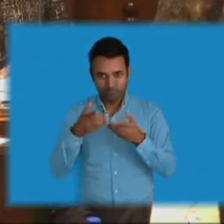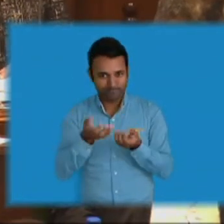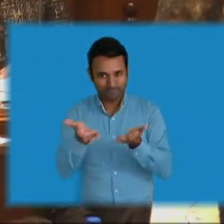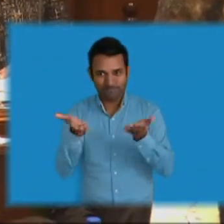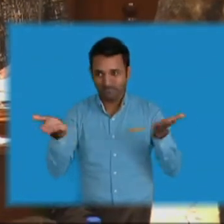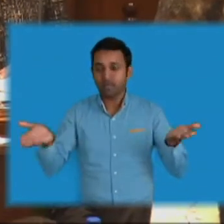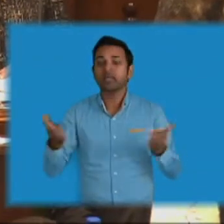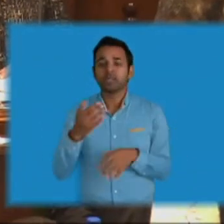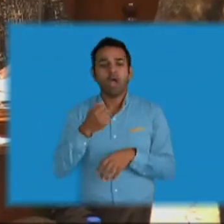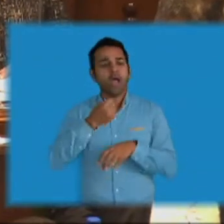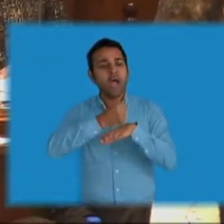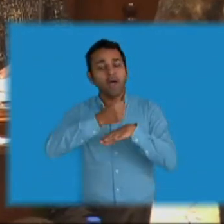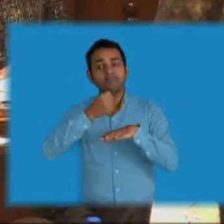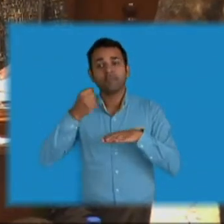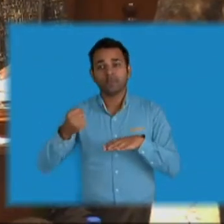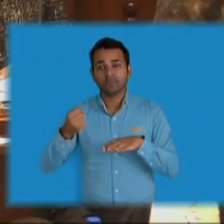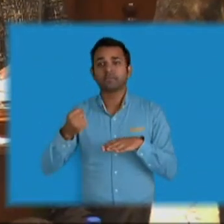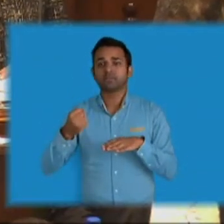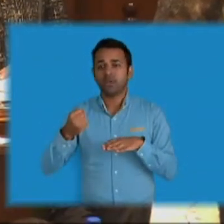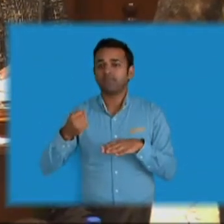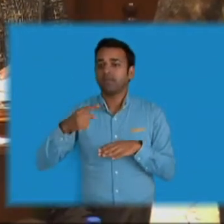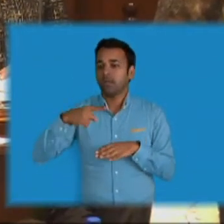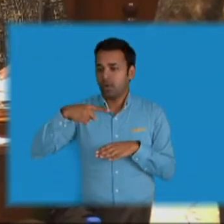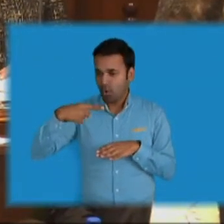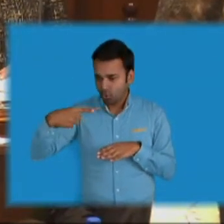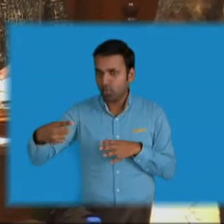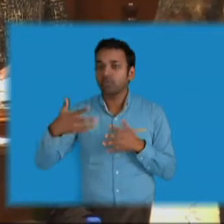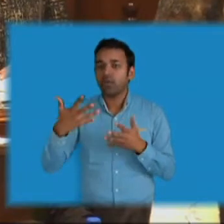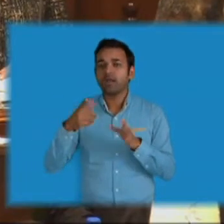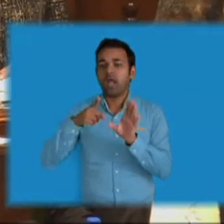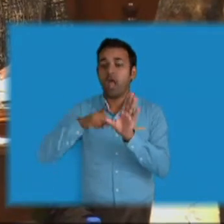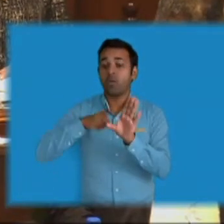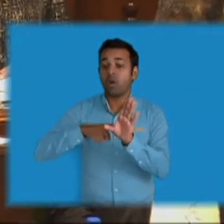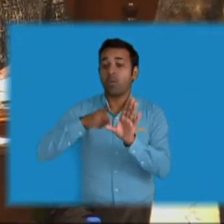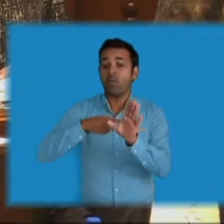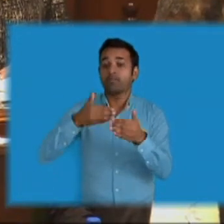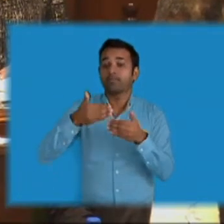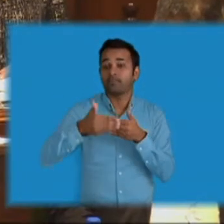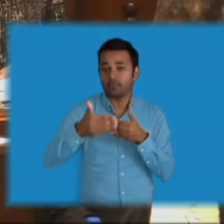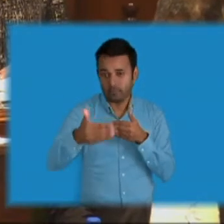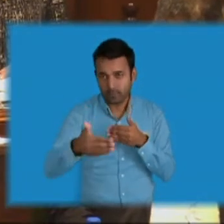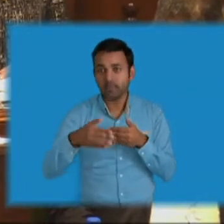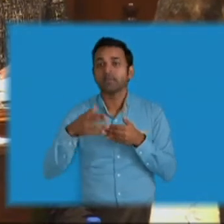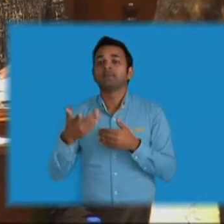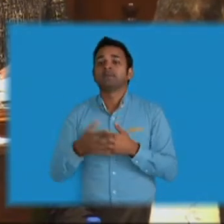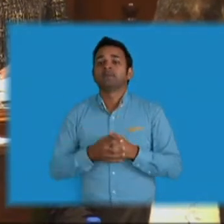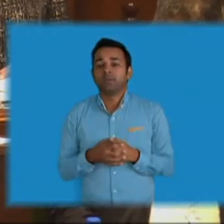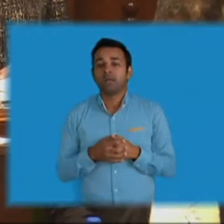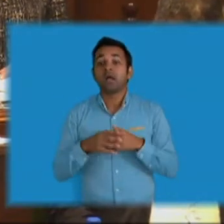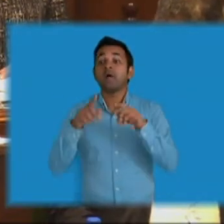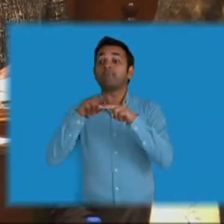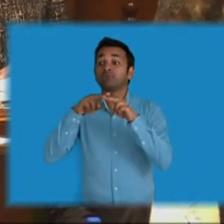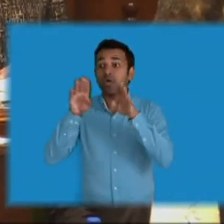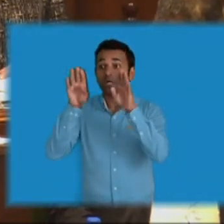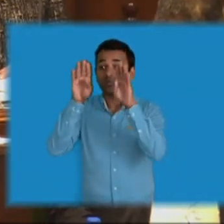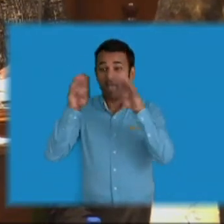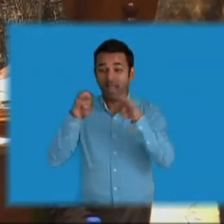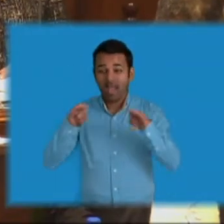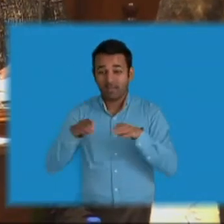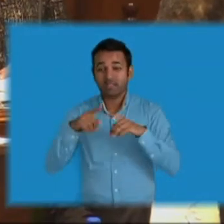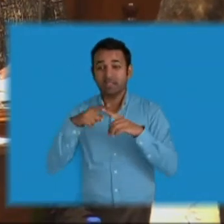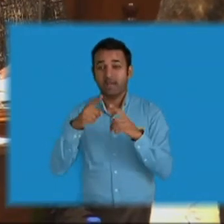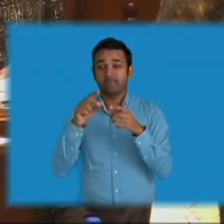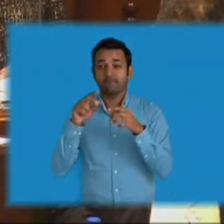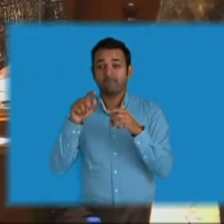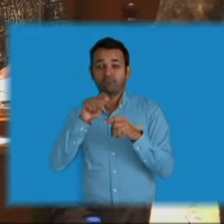to provide an annual grant worth $500,000 to the Fiji Pine Trust to strengthen the engagement of private